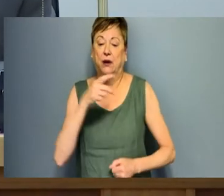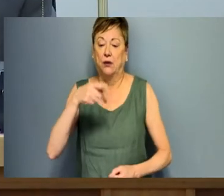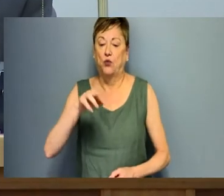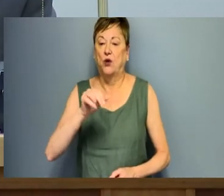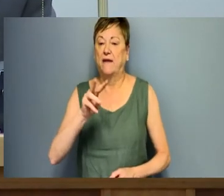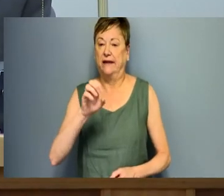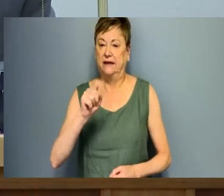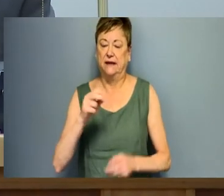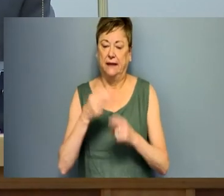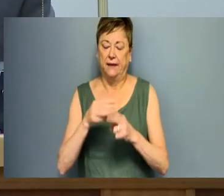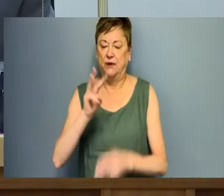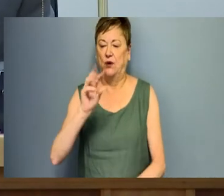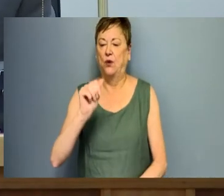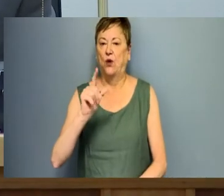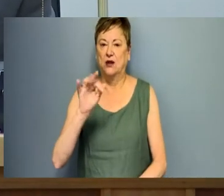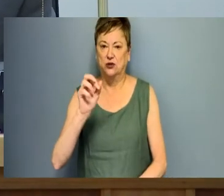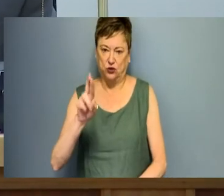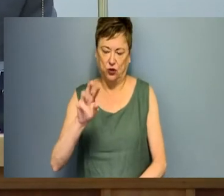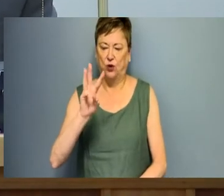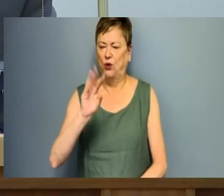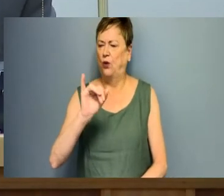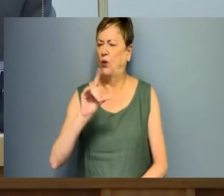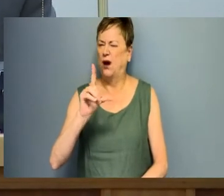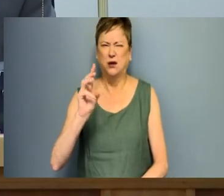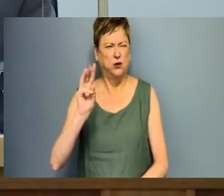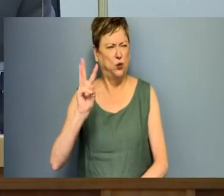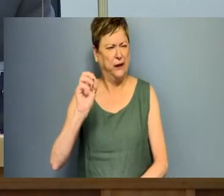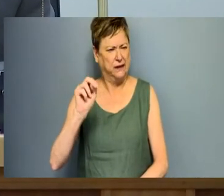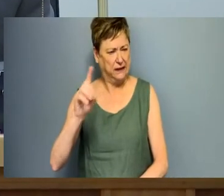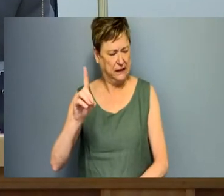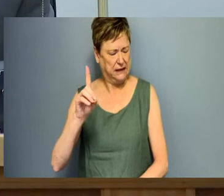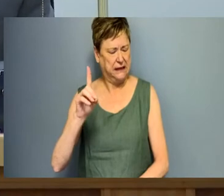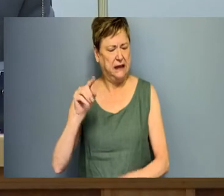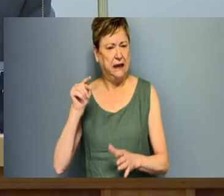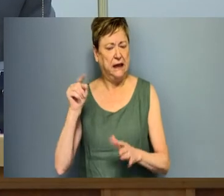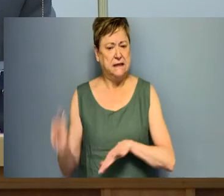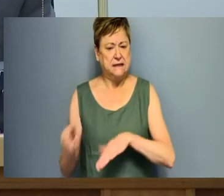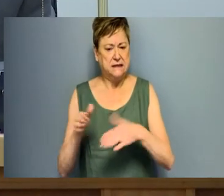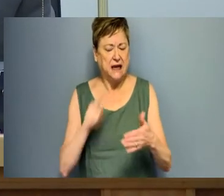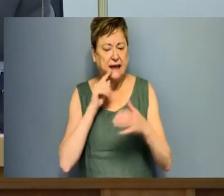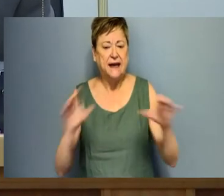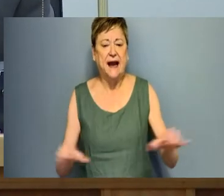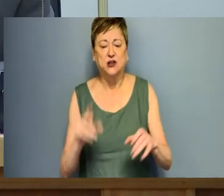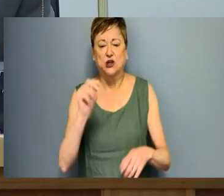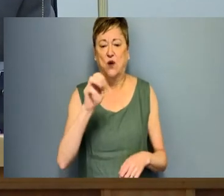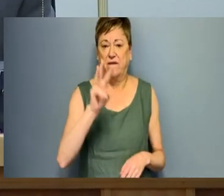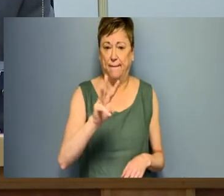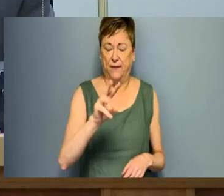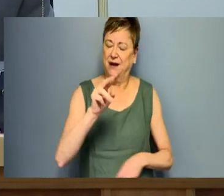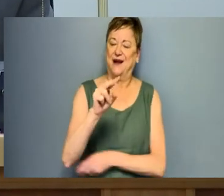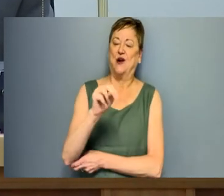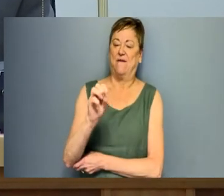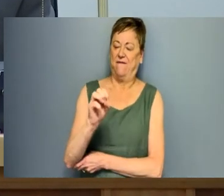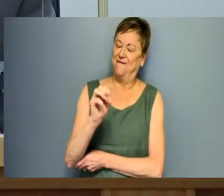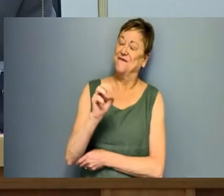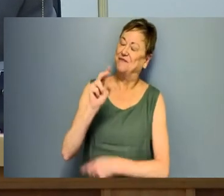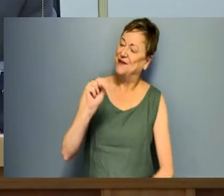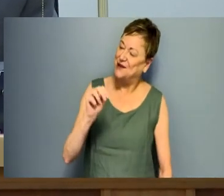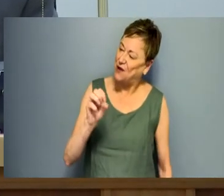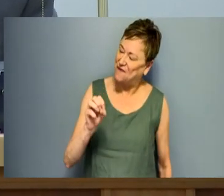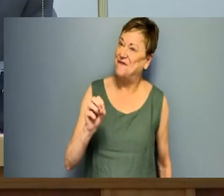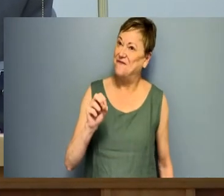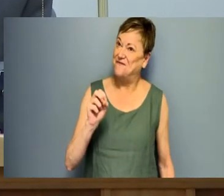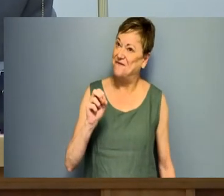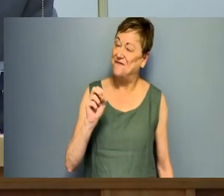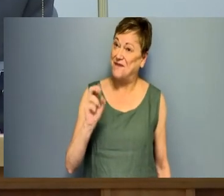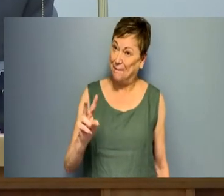Wildman, born and raised in Bristol Borough, who was killed in action in November 1944 in the Hürtgen